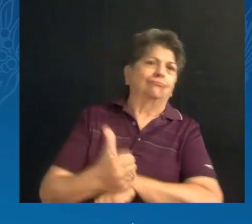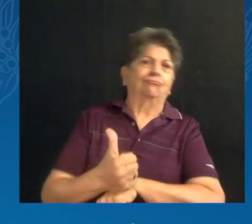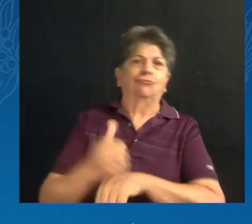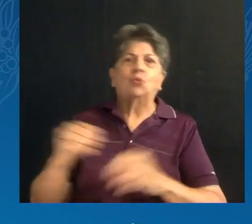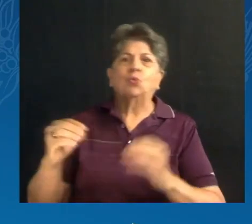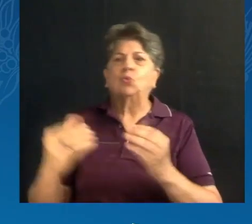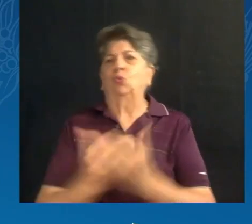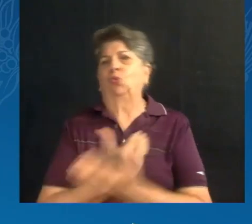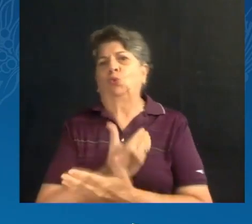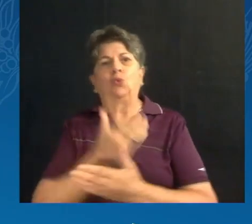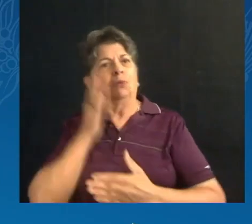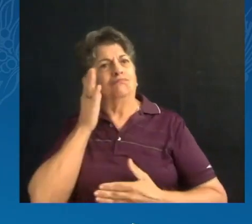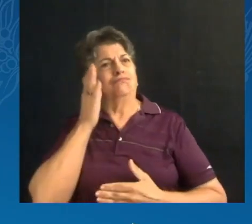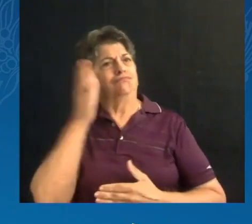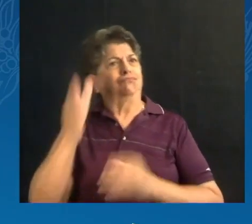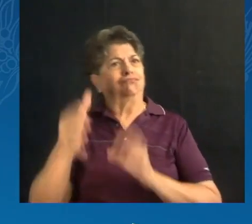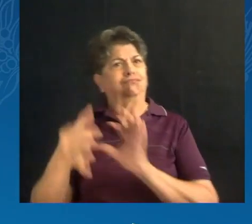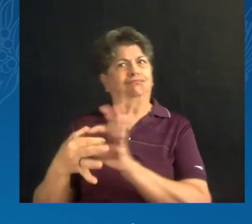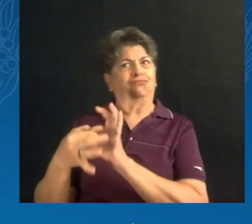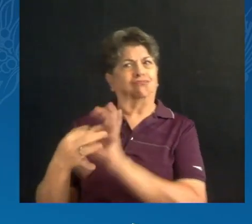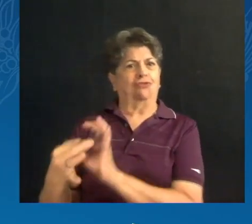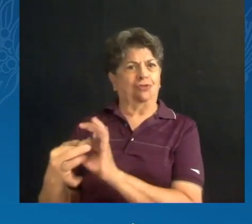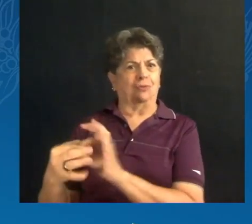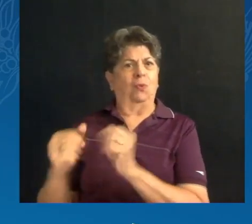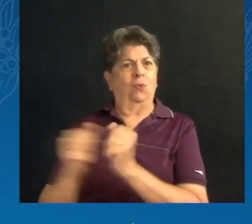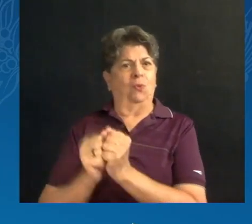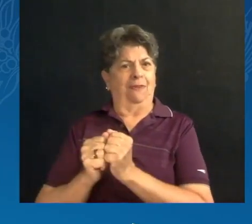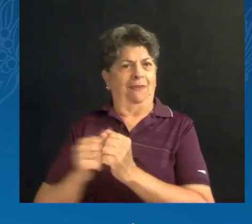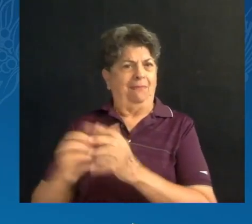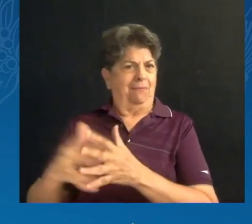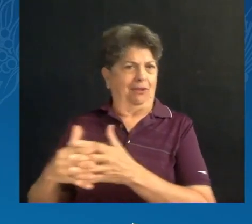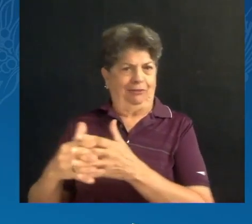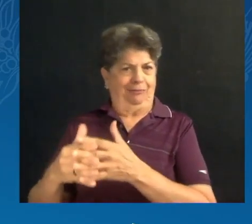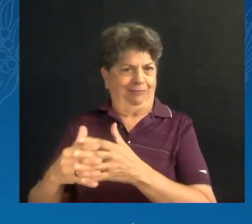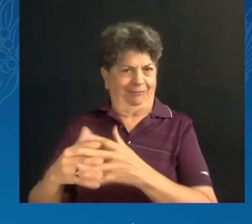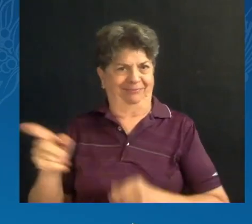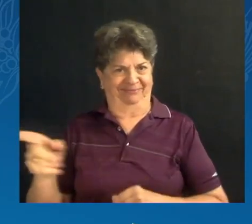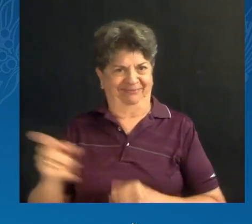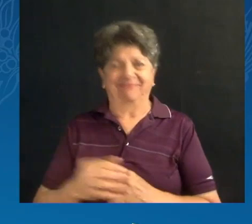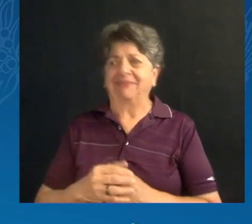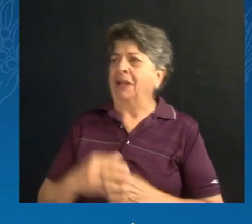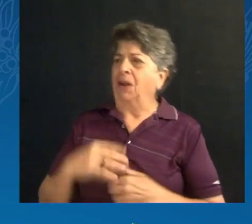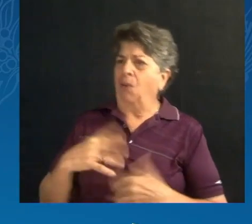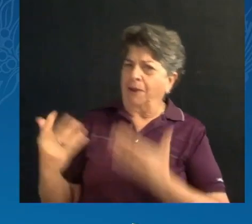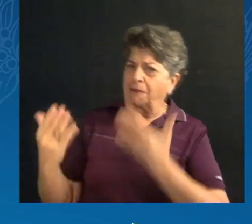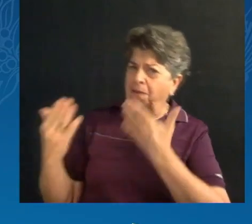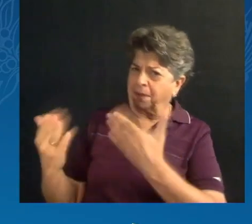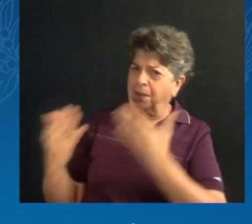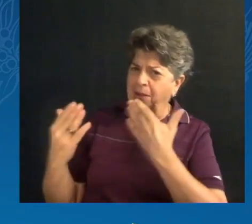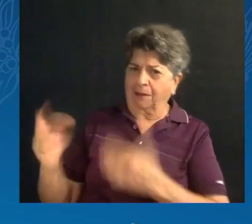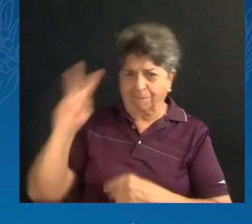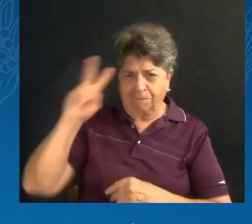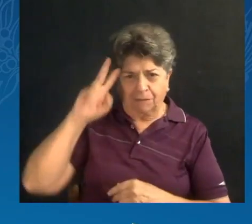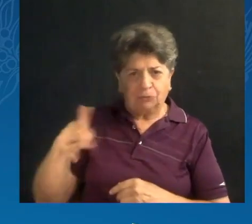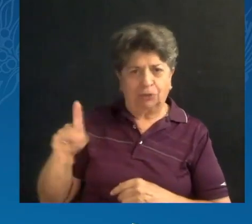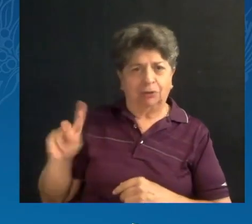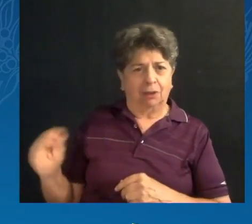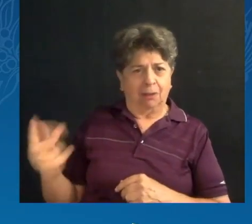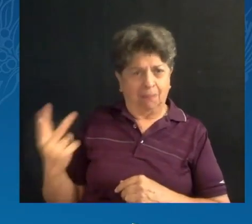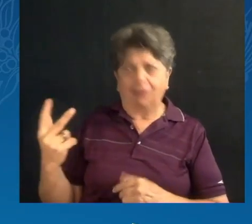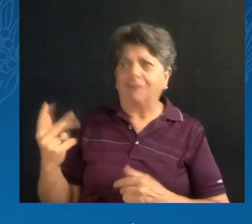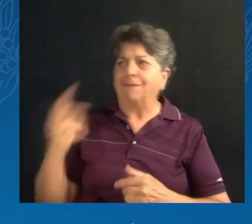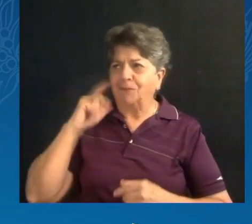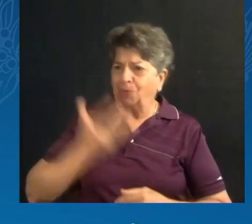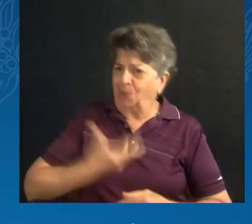Vice President, thank you again for your kind hospitality and look forward to welcoming you, Mongolia. Thank you so